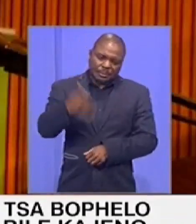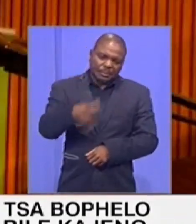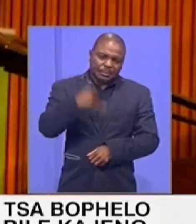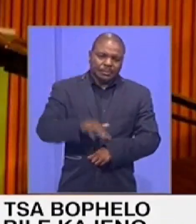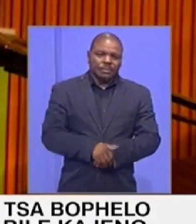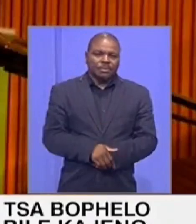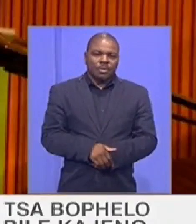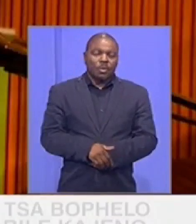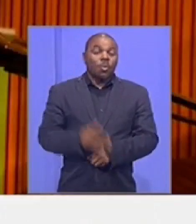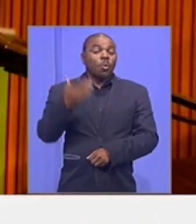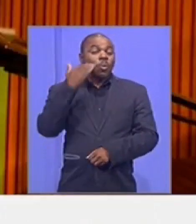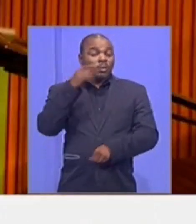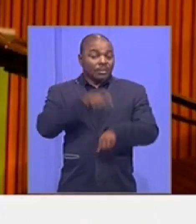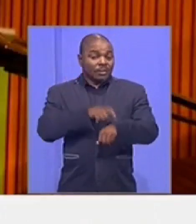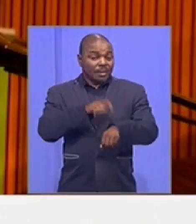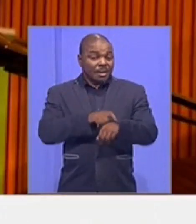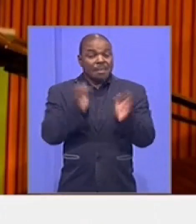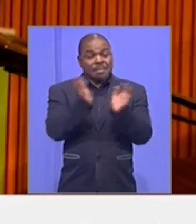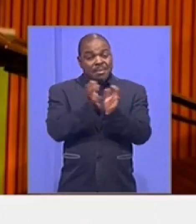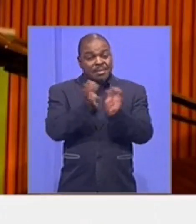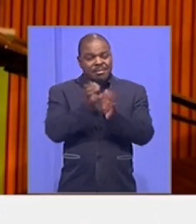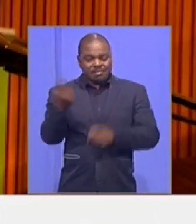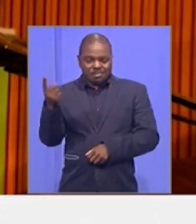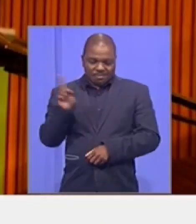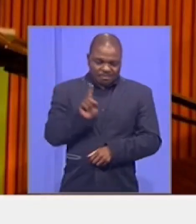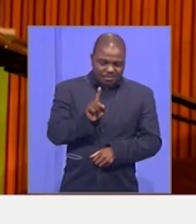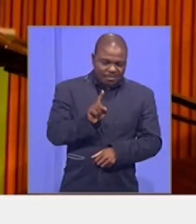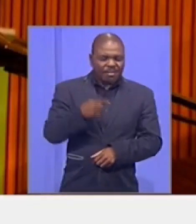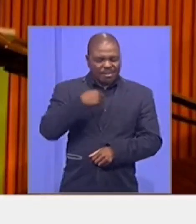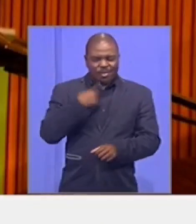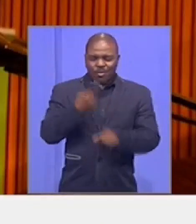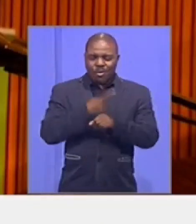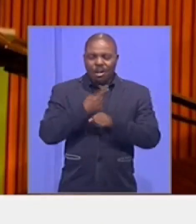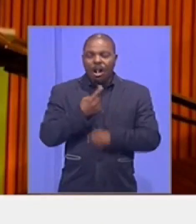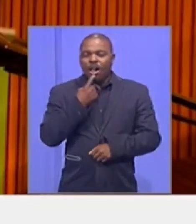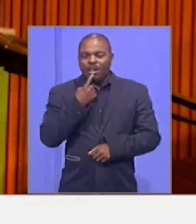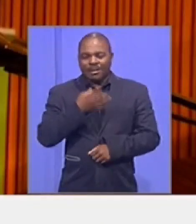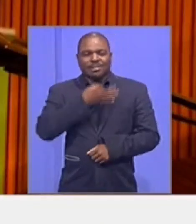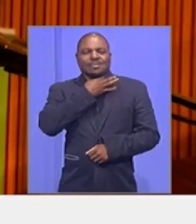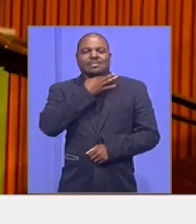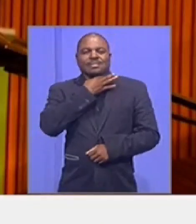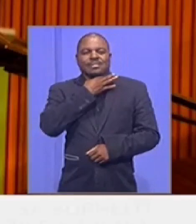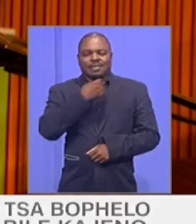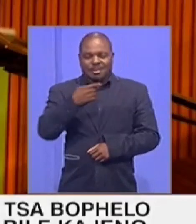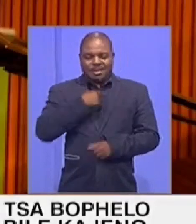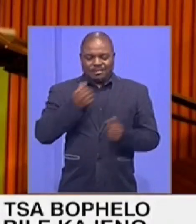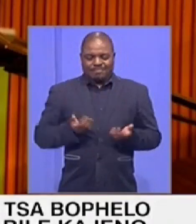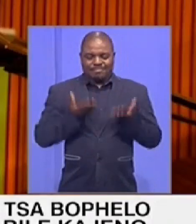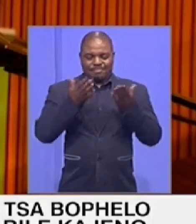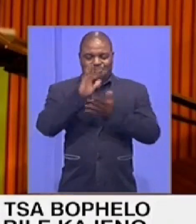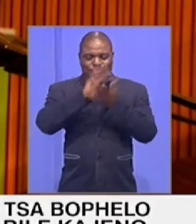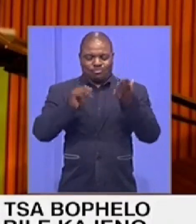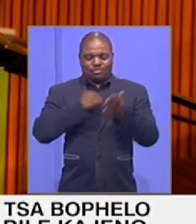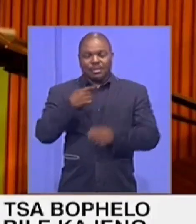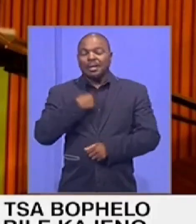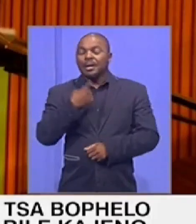meeting ke tloetse go bolela Seesimane. Re ke presenta my story ke re no